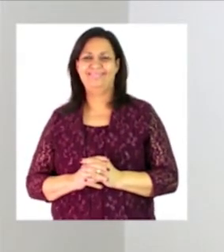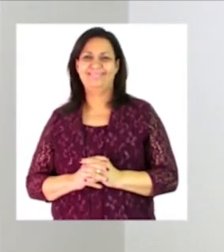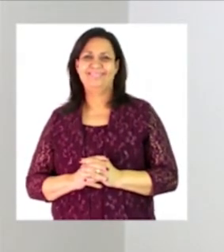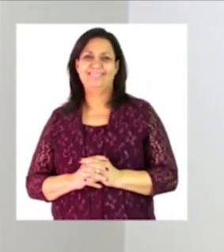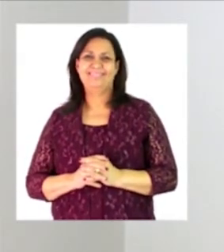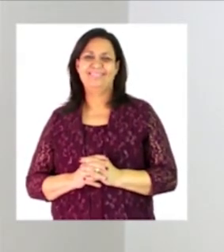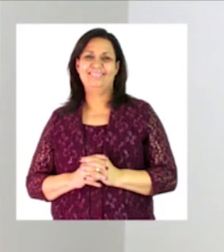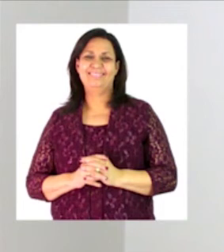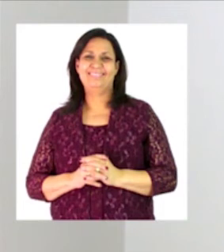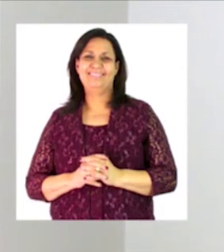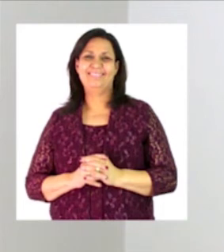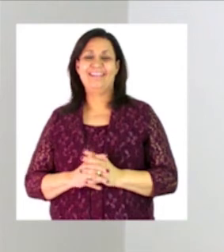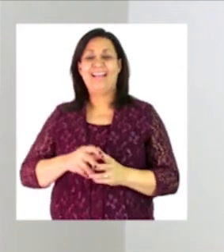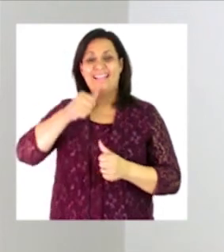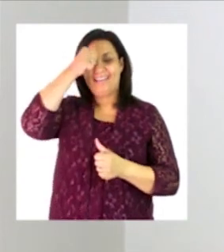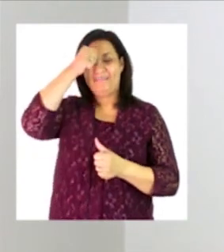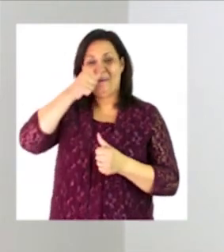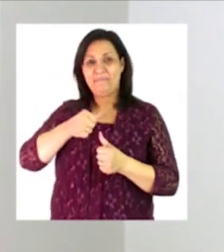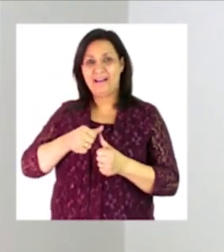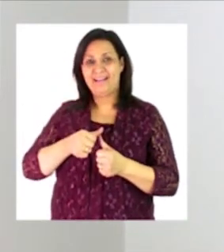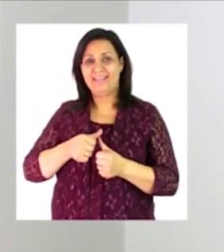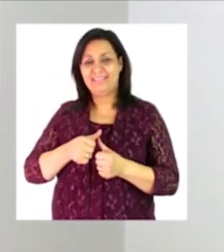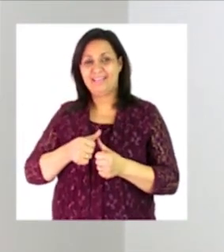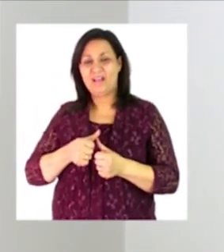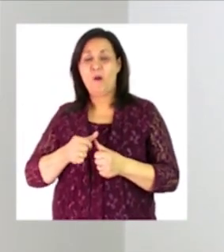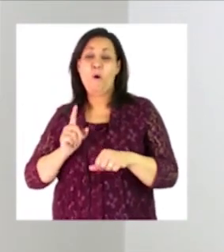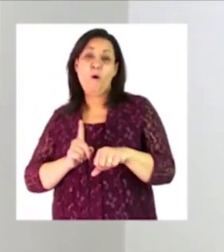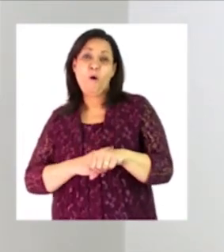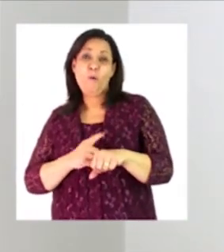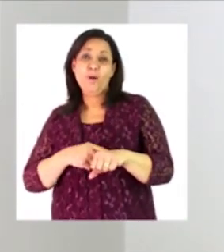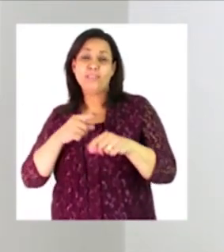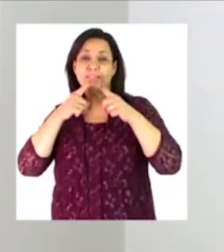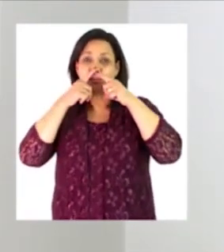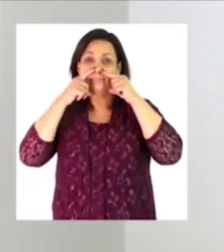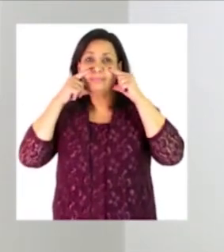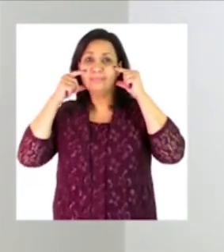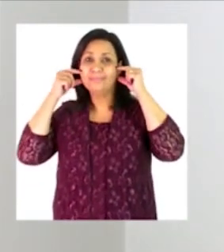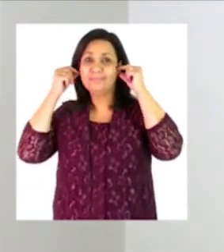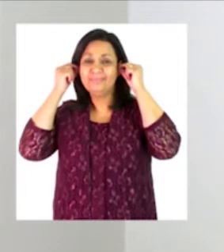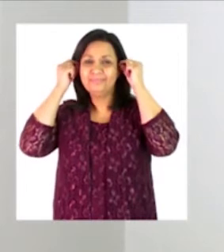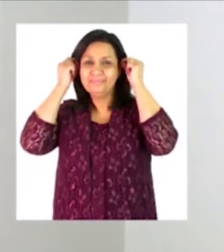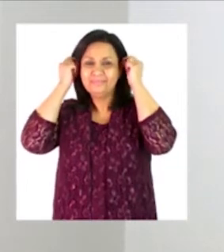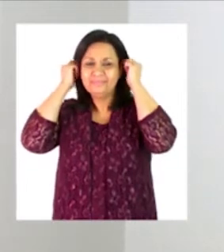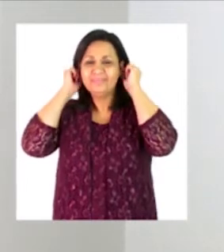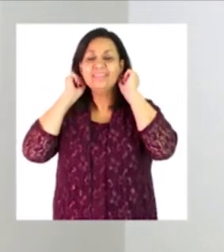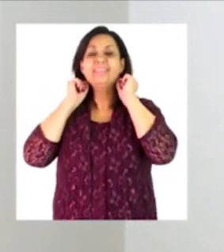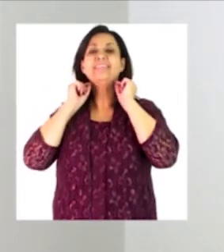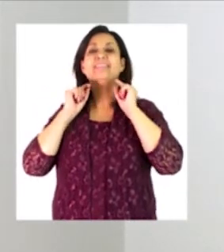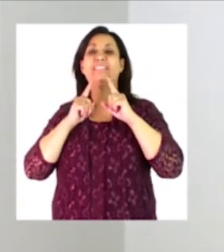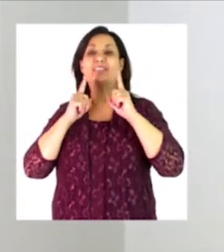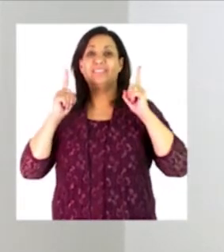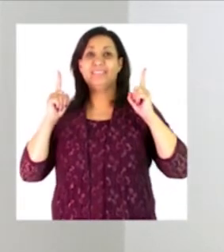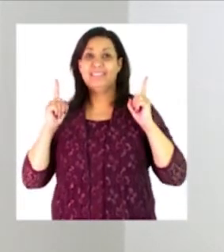sanitized. Now let's remember, every time we need to wear our masks and we must maintain